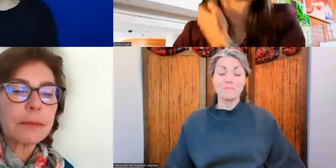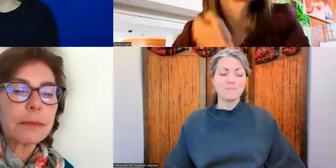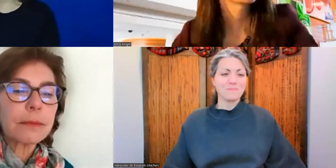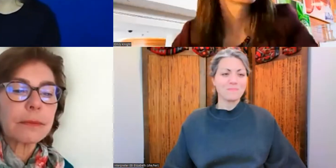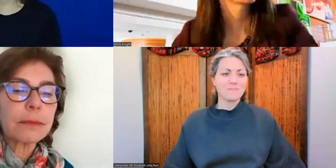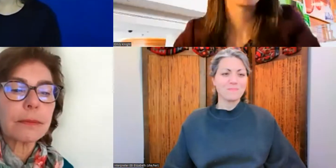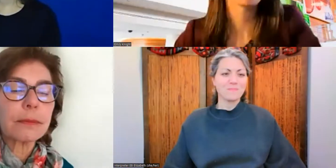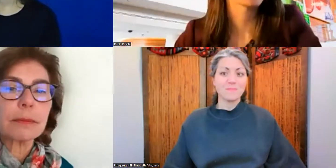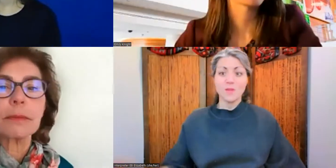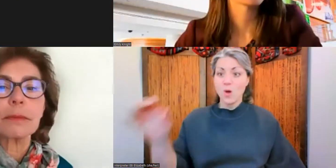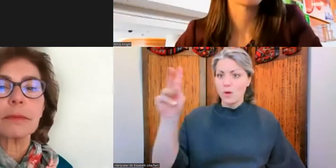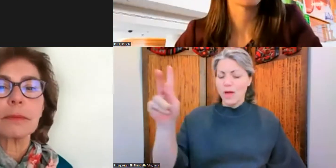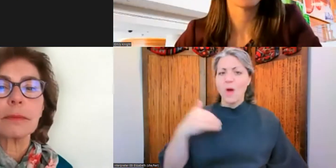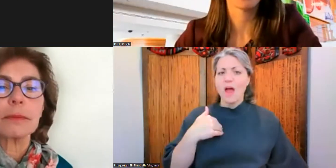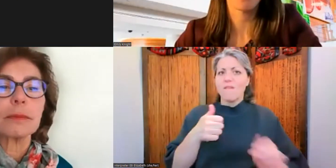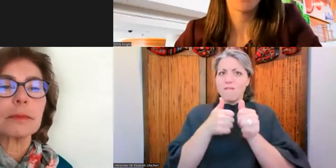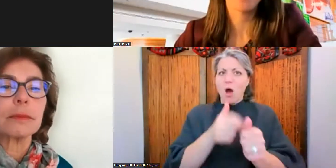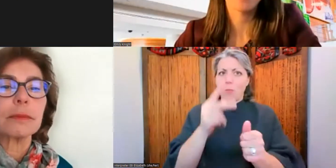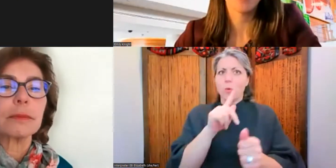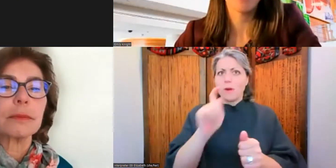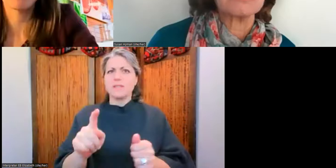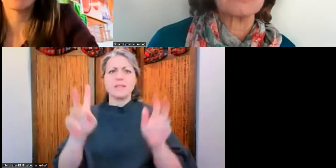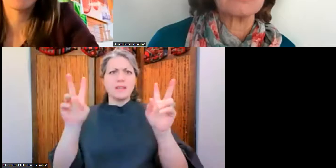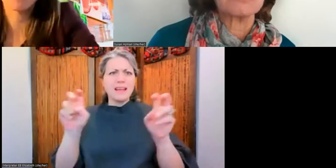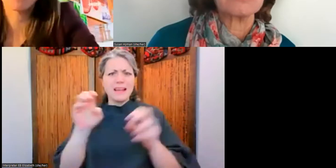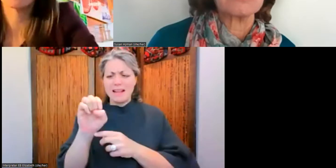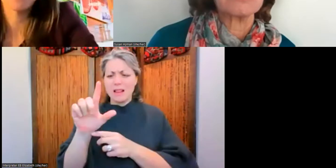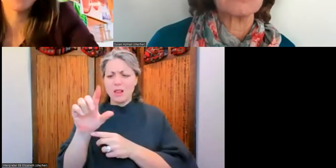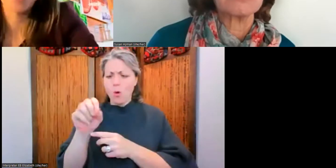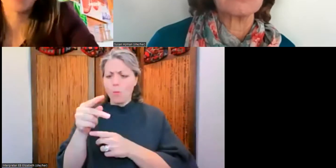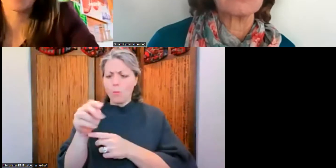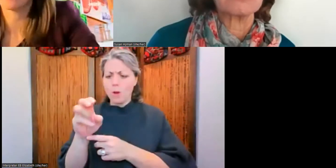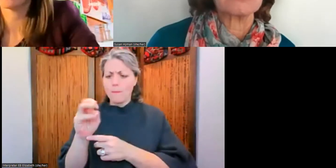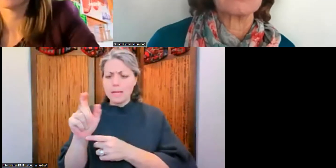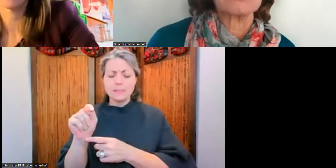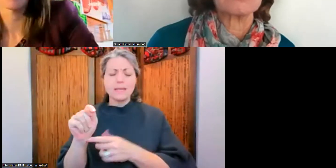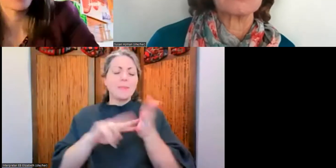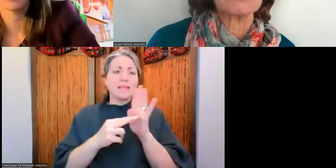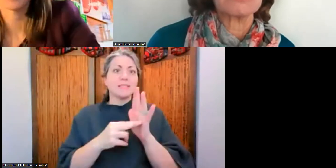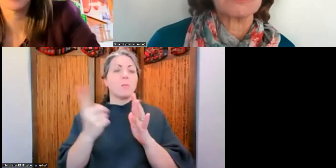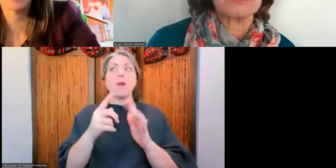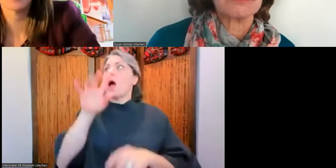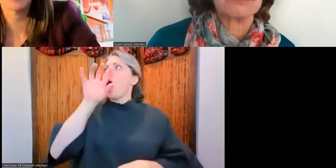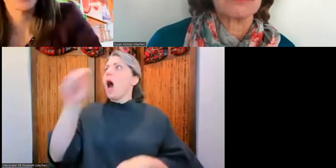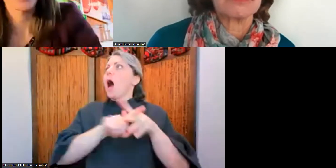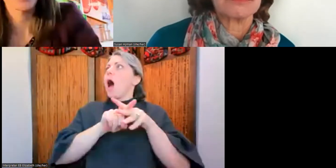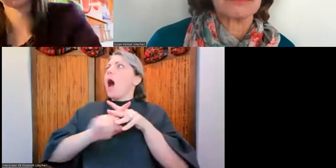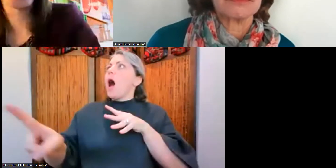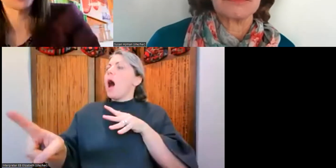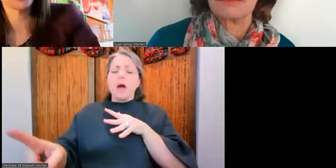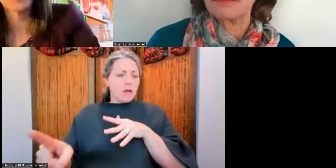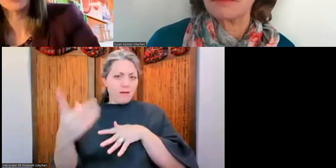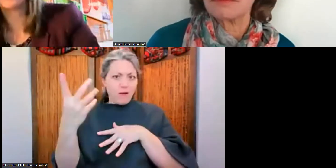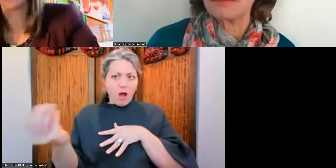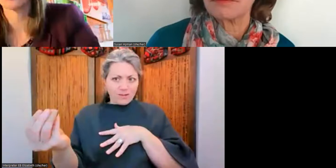All right. We had a follow-up question, which is, what is elopement? And so that would be someone who runs off, something catches their attention, or they might just